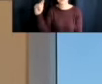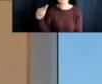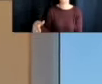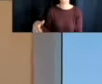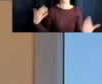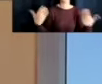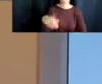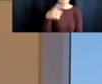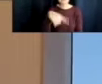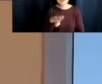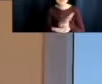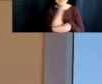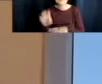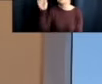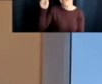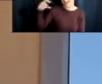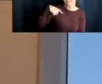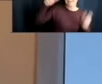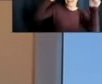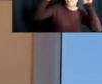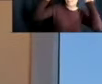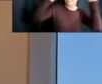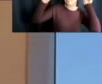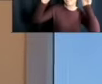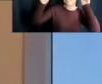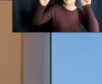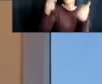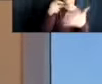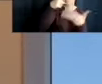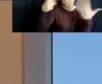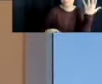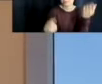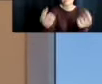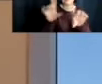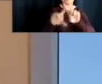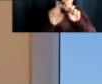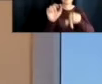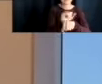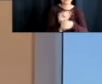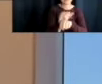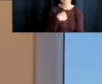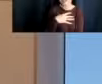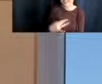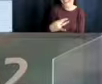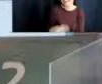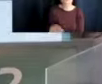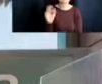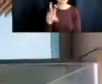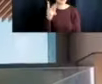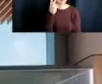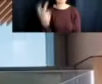wear a lot of hats, but it keeps me busy and I like that. Awesome. Okay, well let's go look around. Okay.